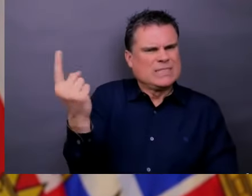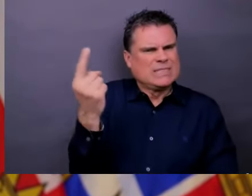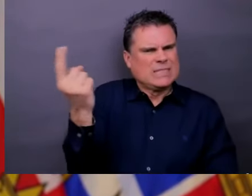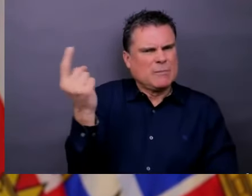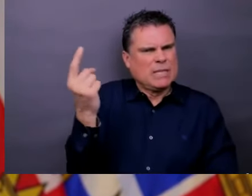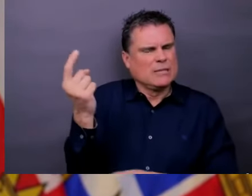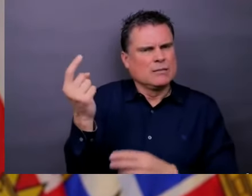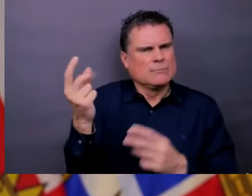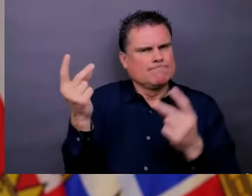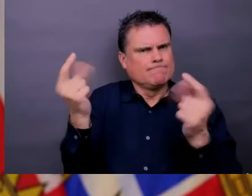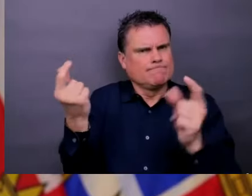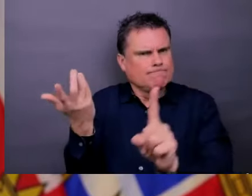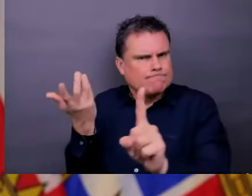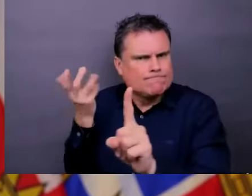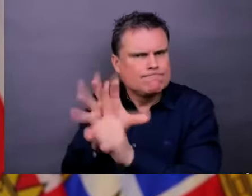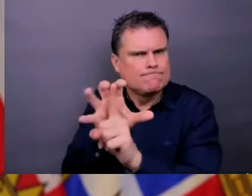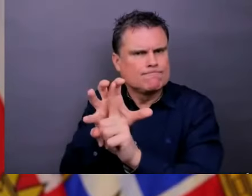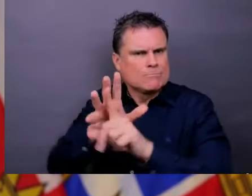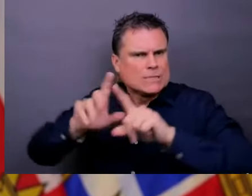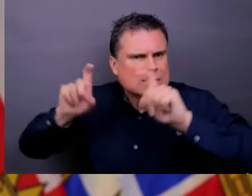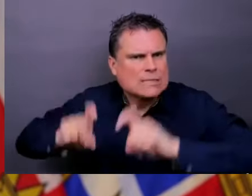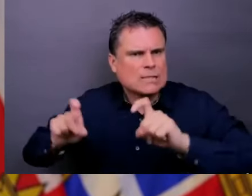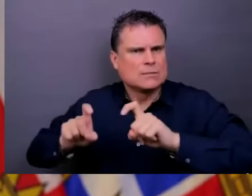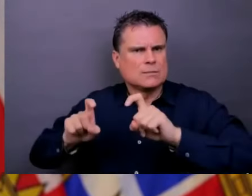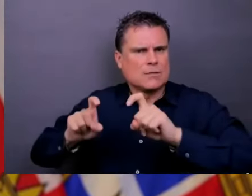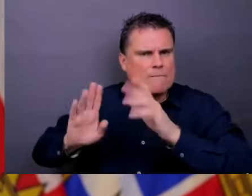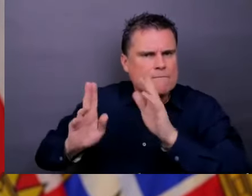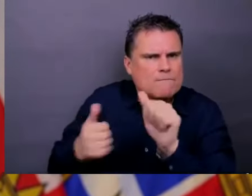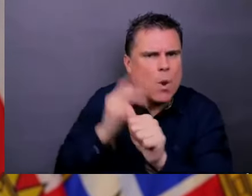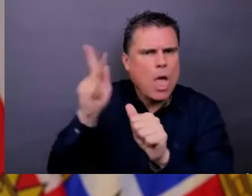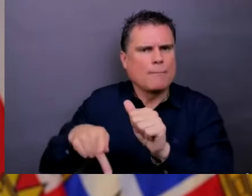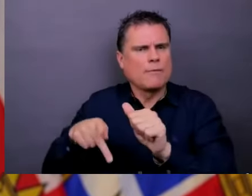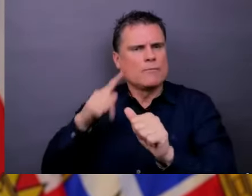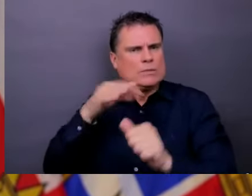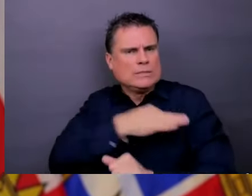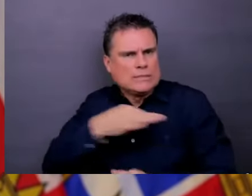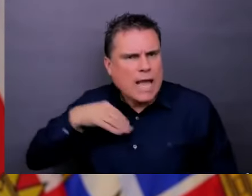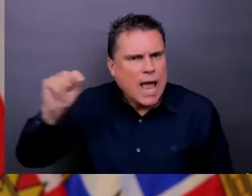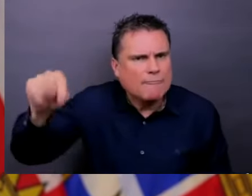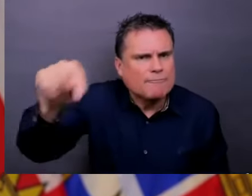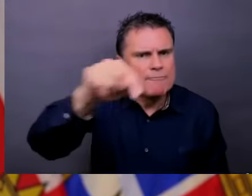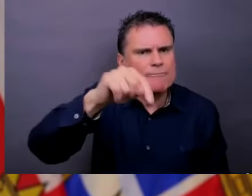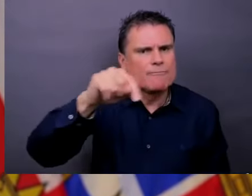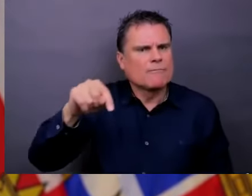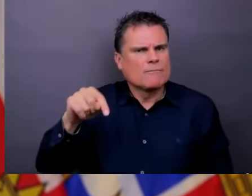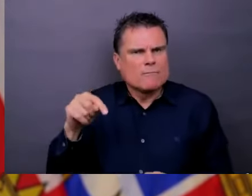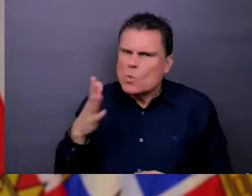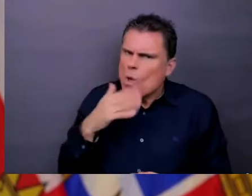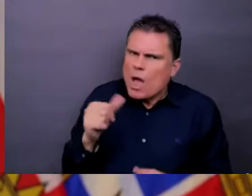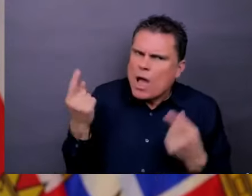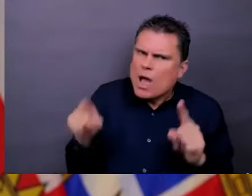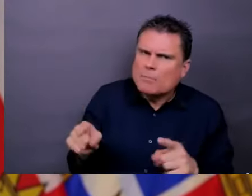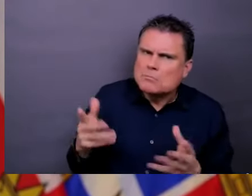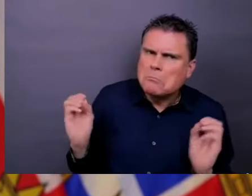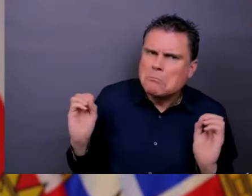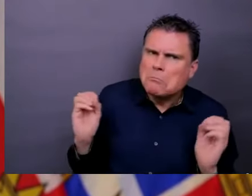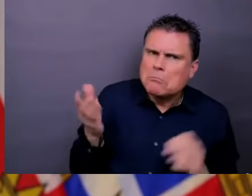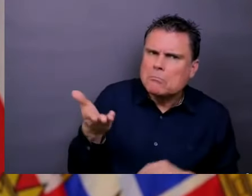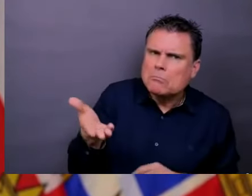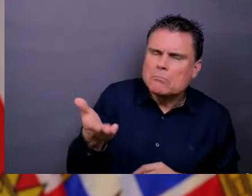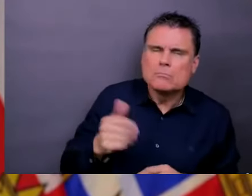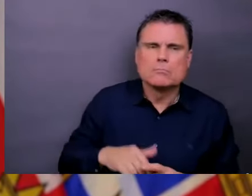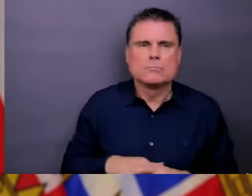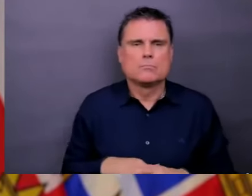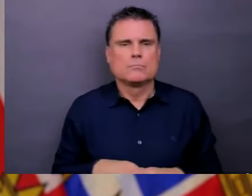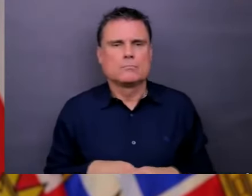not be advisable at this time to help deal with this ongoing outbreak? Yeah, so